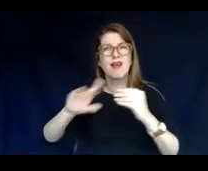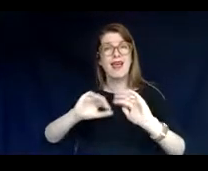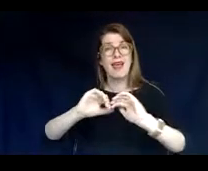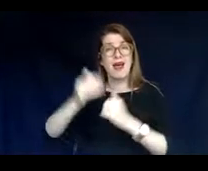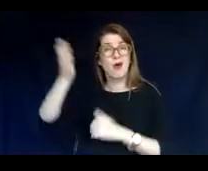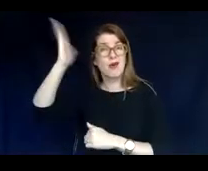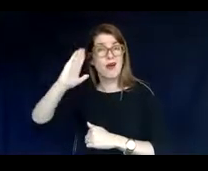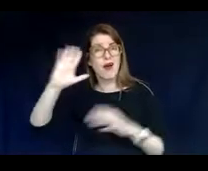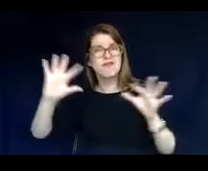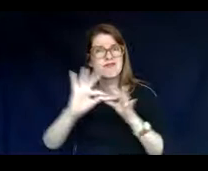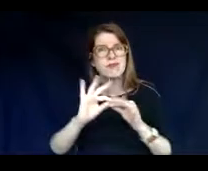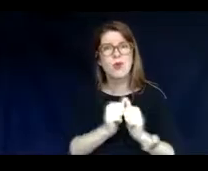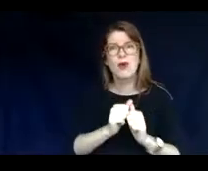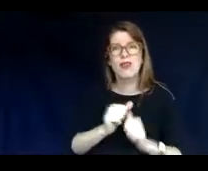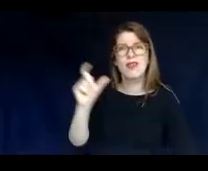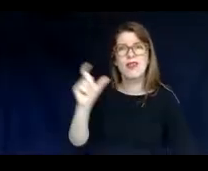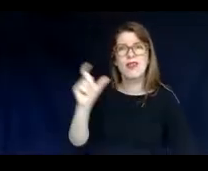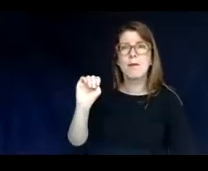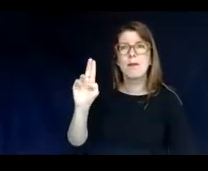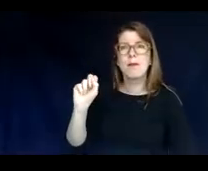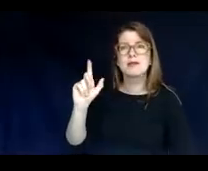Muslim boy. Let's dive in.